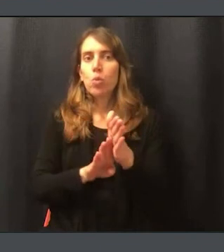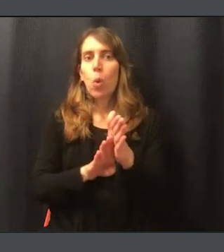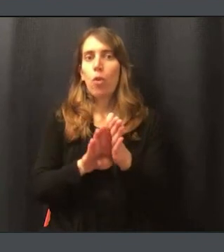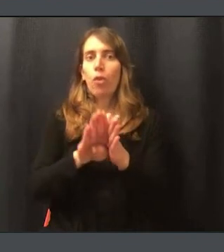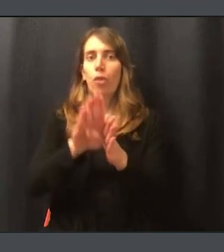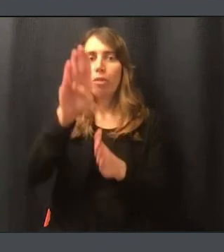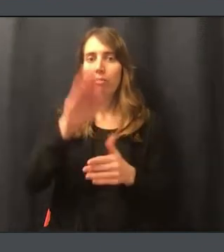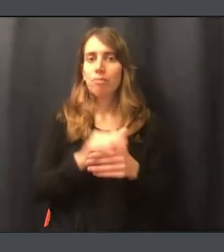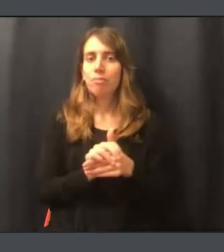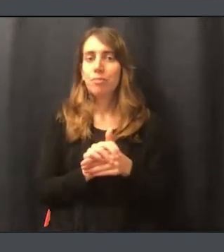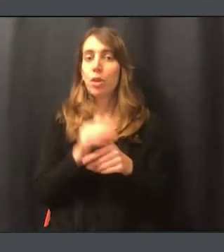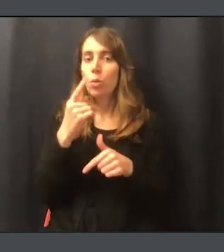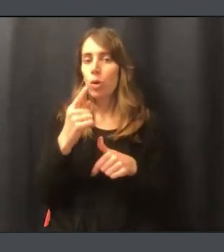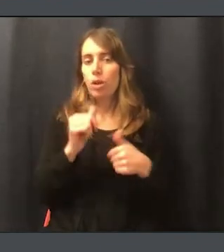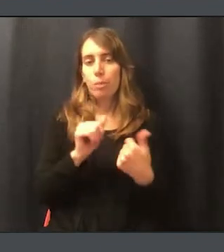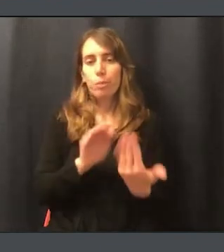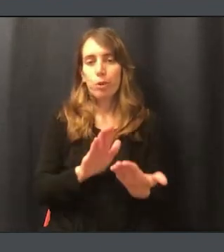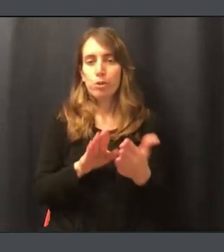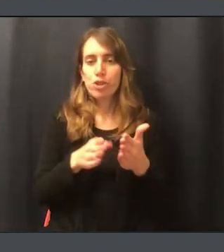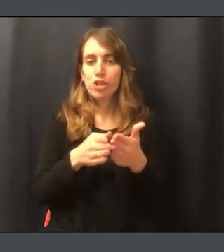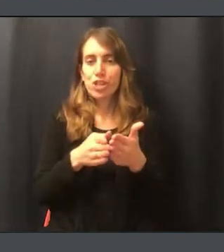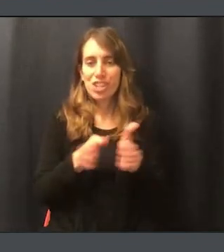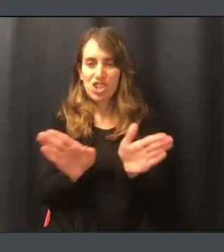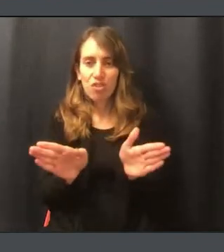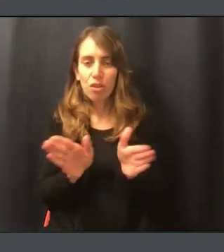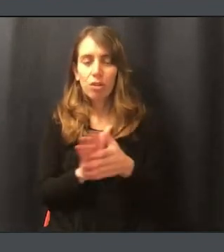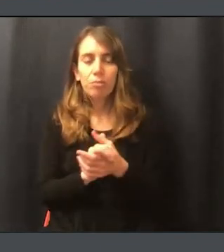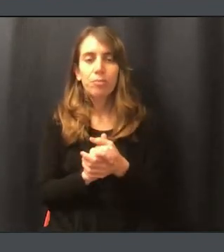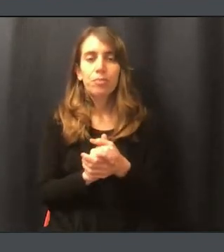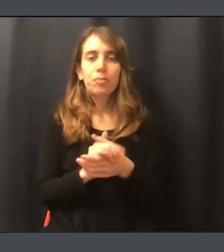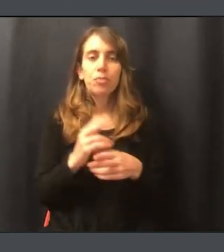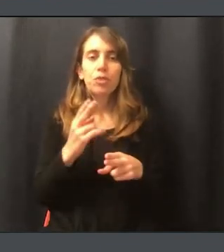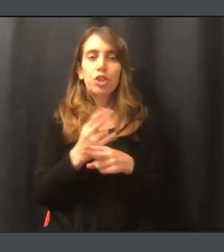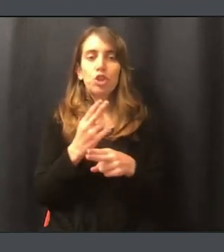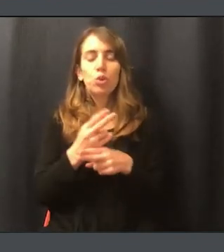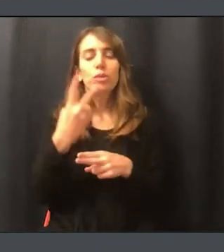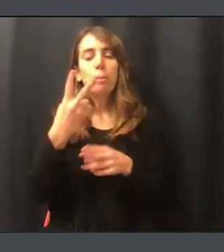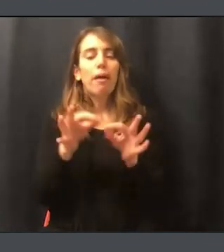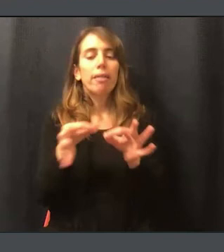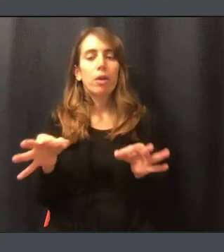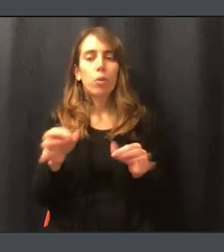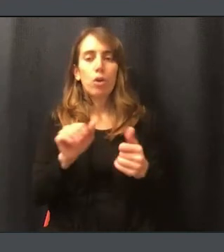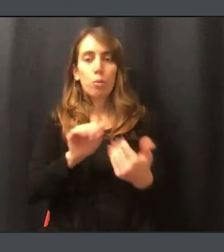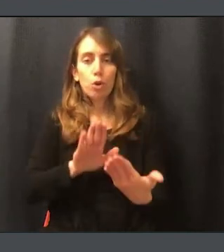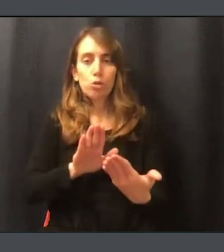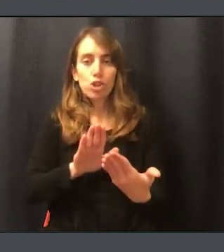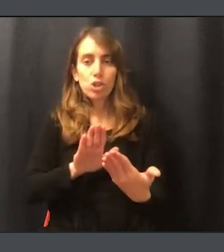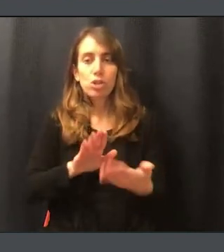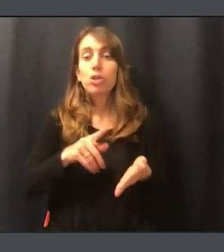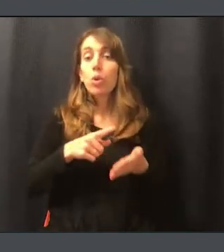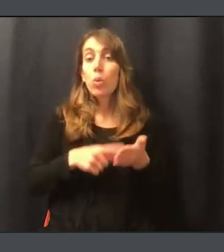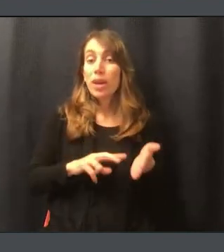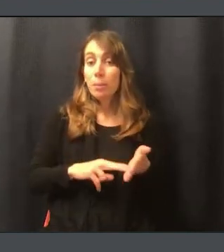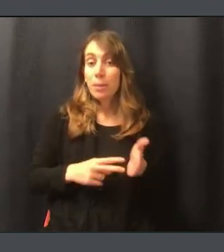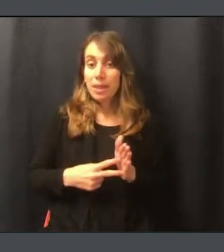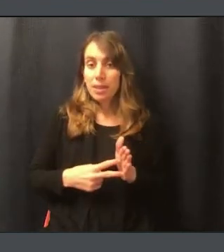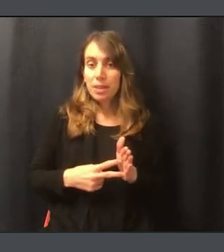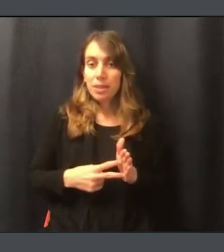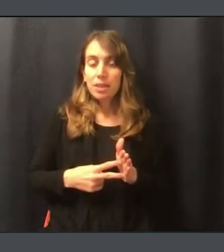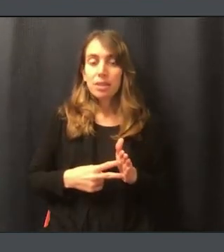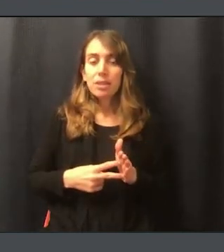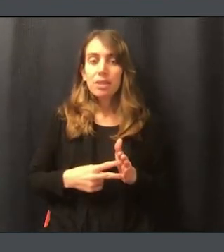One approach generally is to use a bilingual approach. And what that means is, in